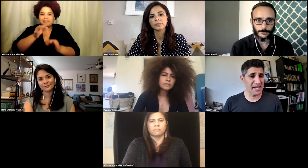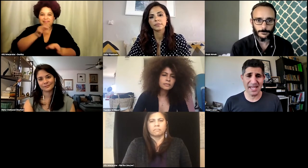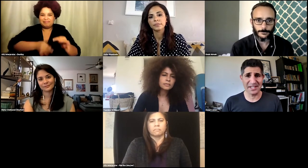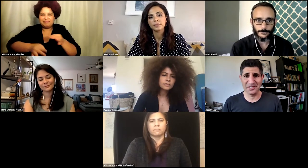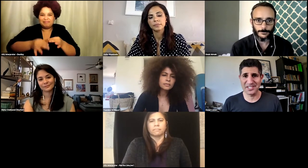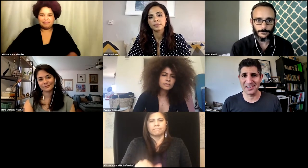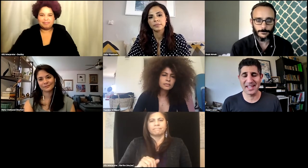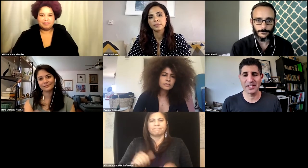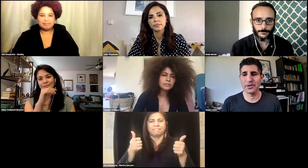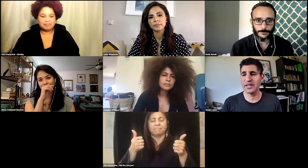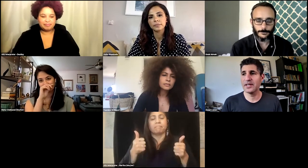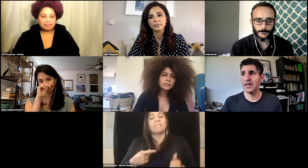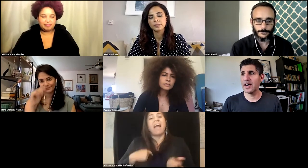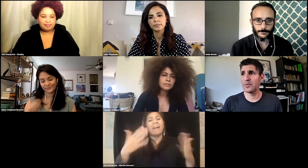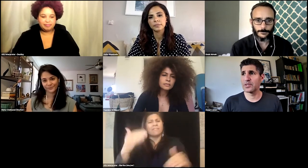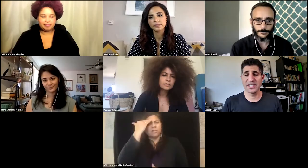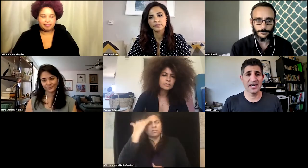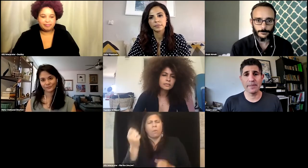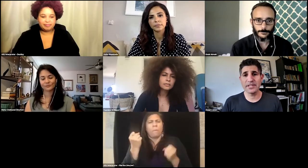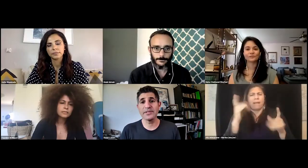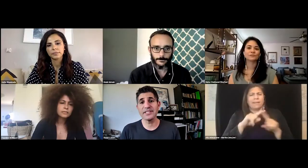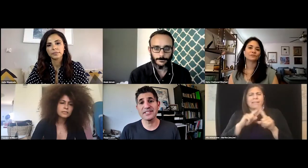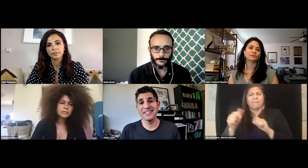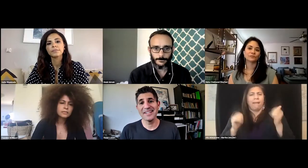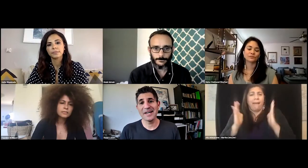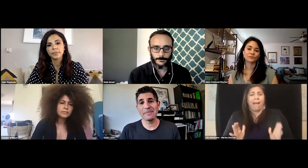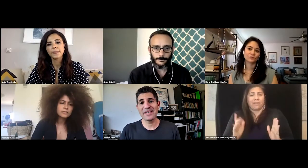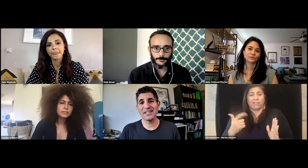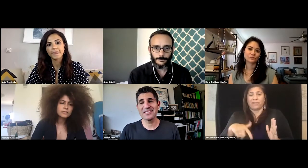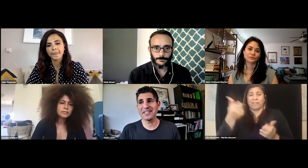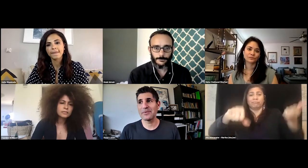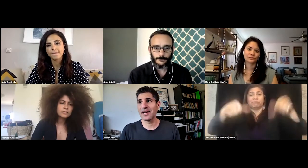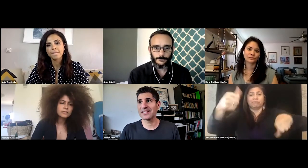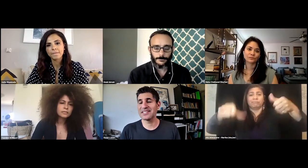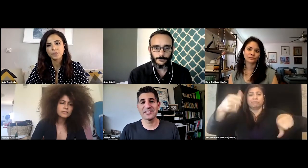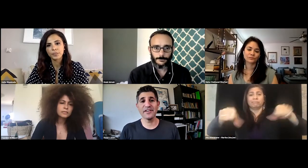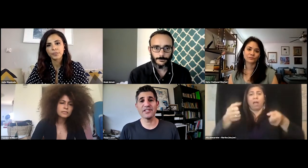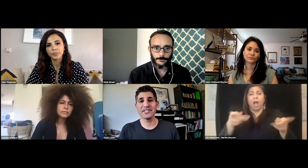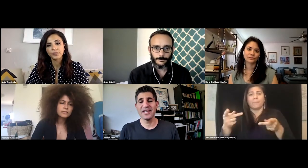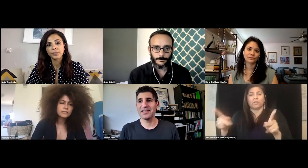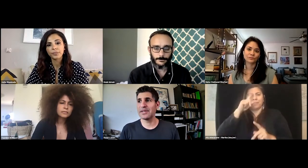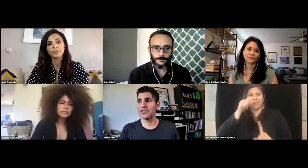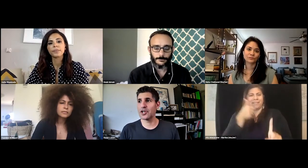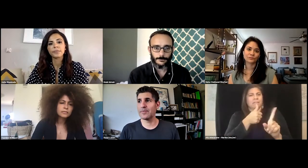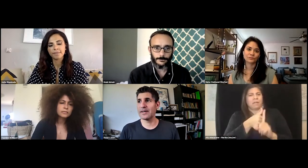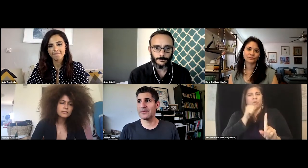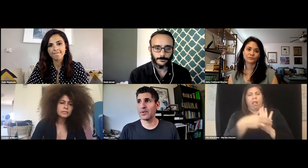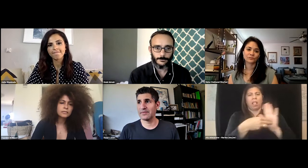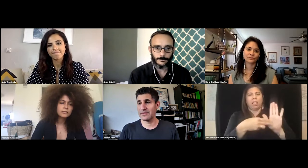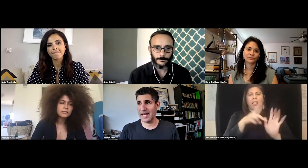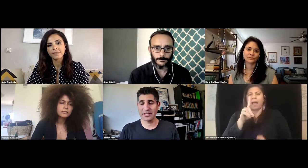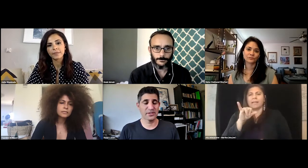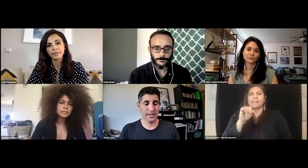But I know that many actors in our category were denied opportunities because they were not considered diverse. They would even